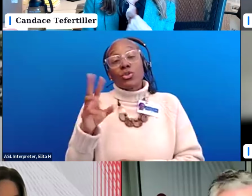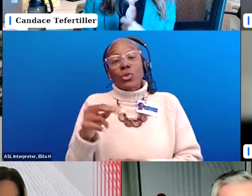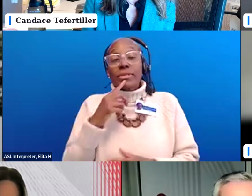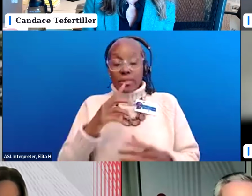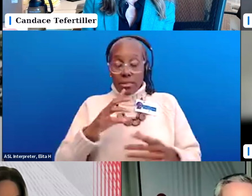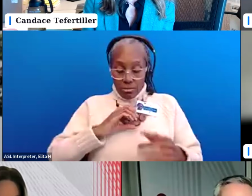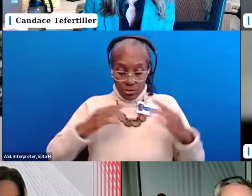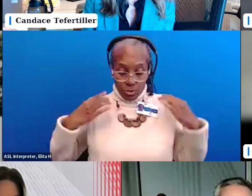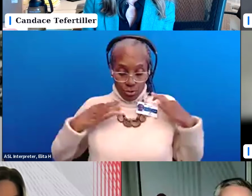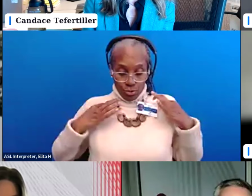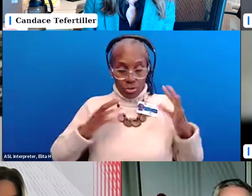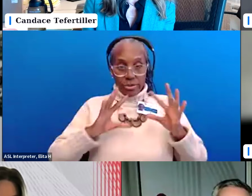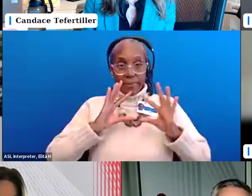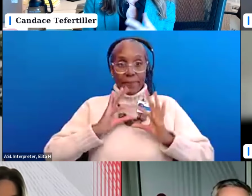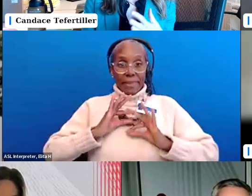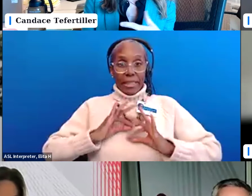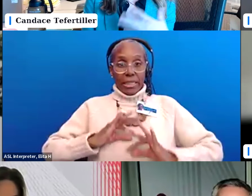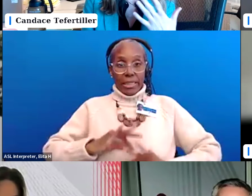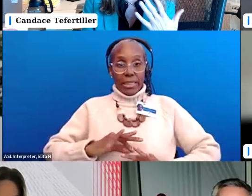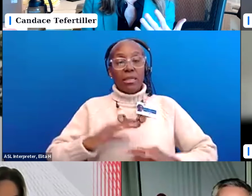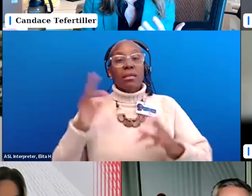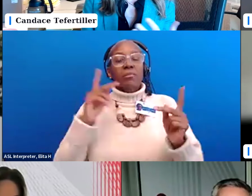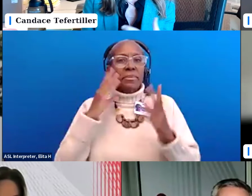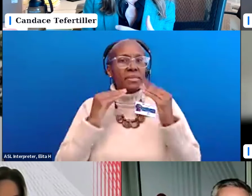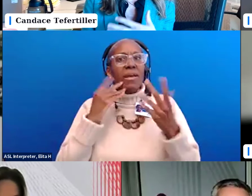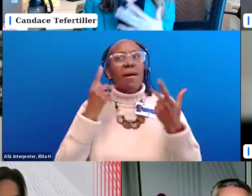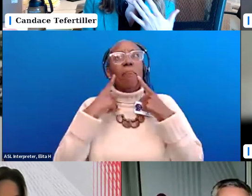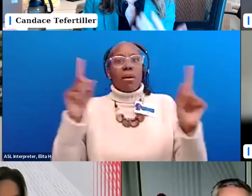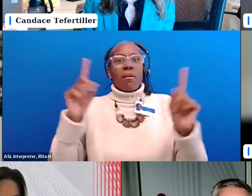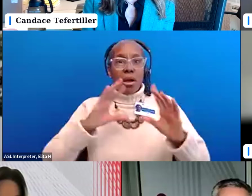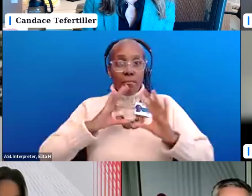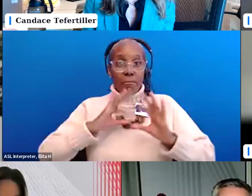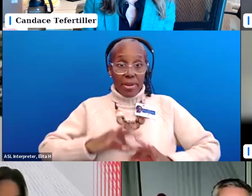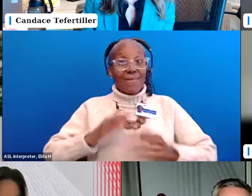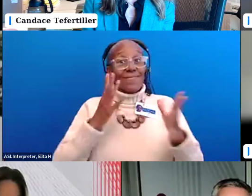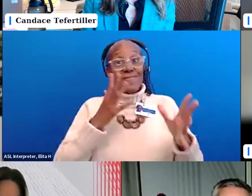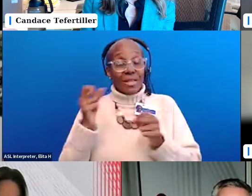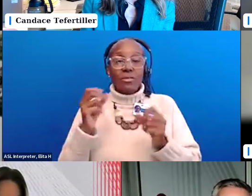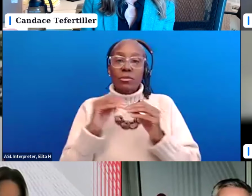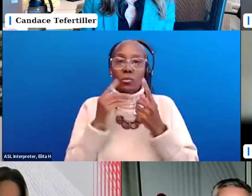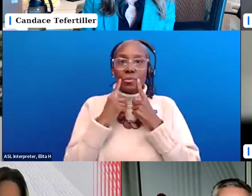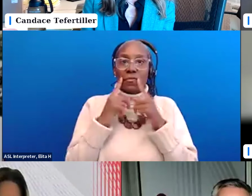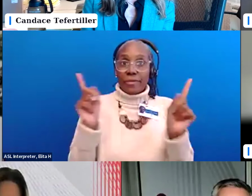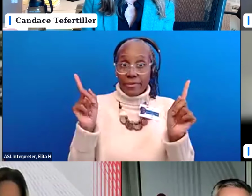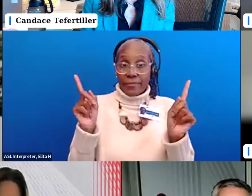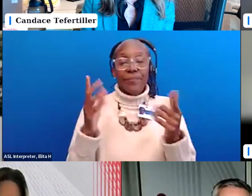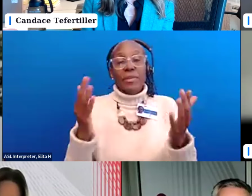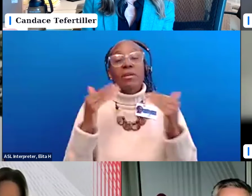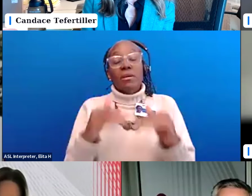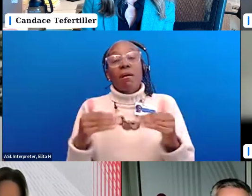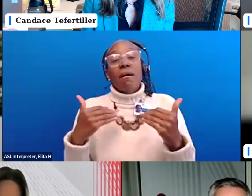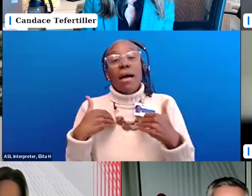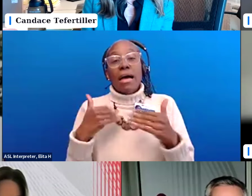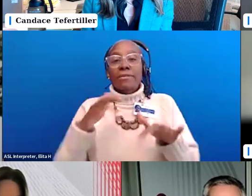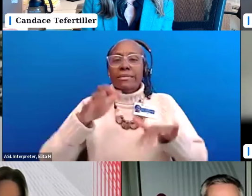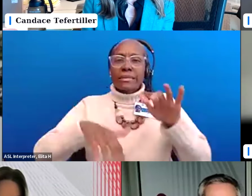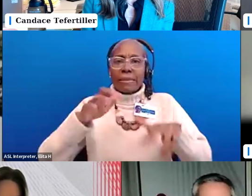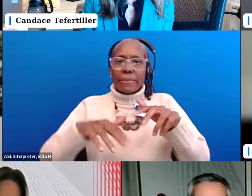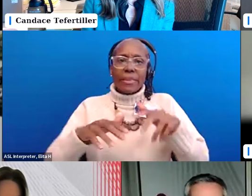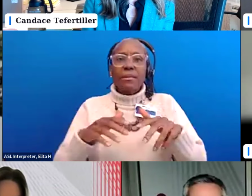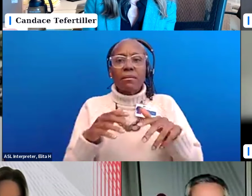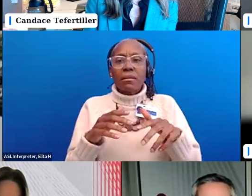buttoning shirts. We had lots of people who experienced being able to button their shirts faster and more effective. And then typing, I think,